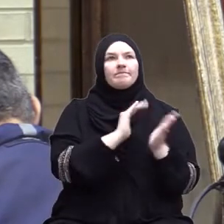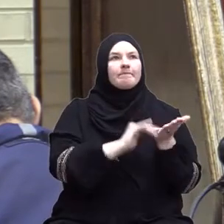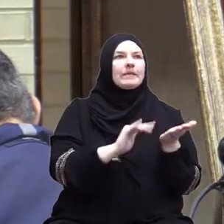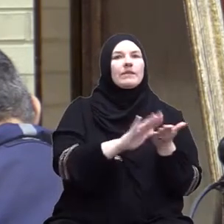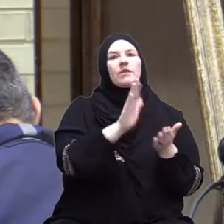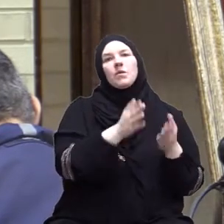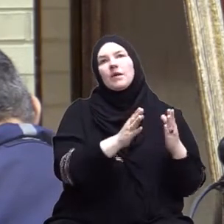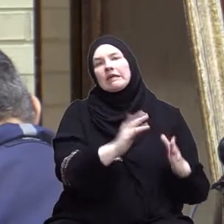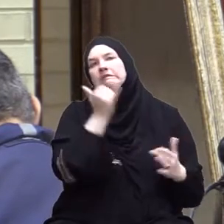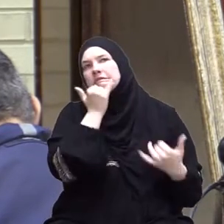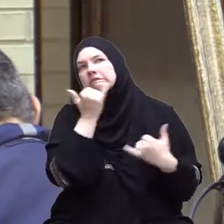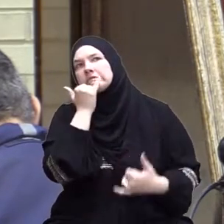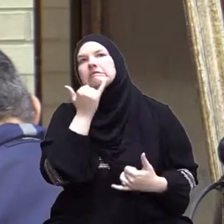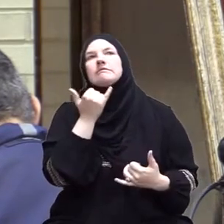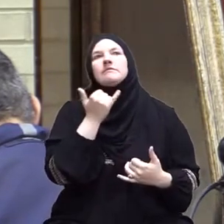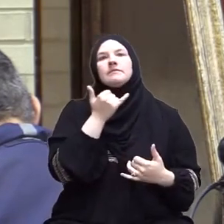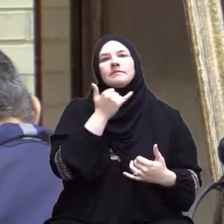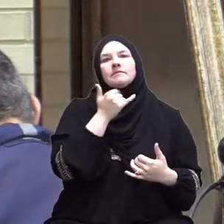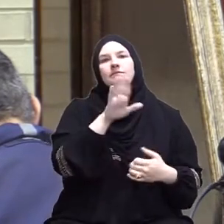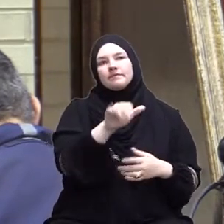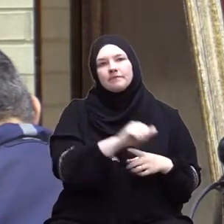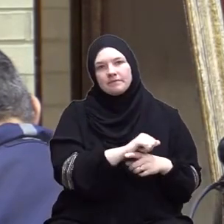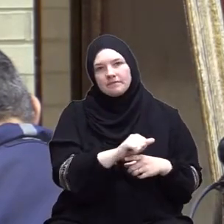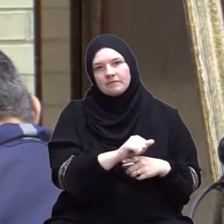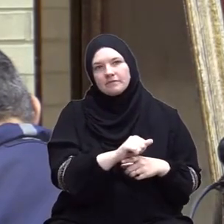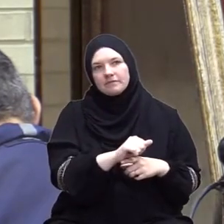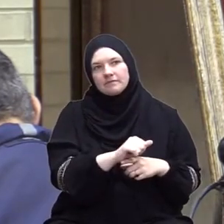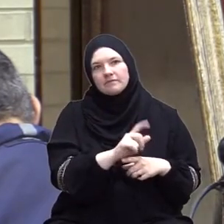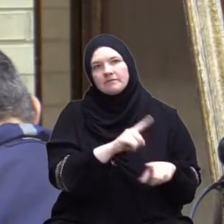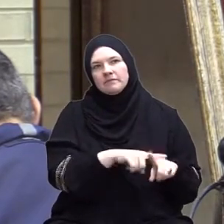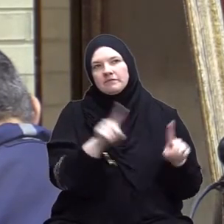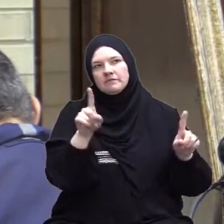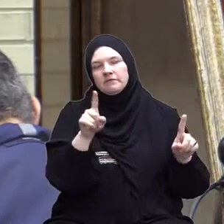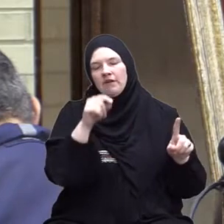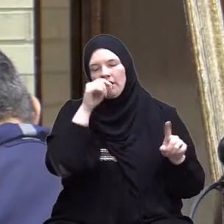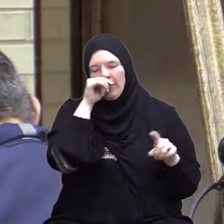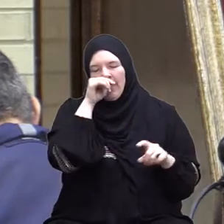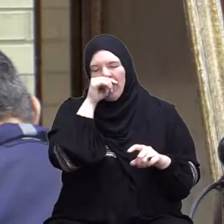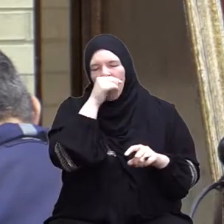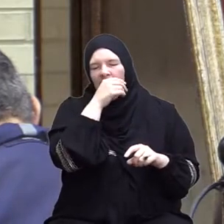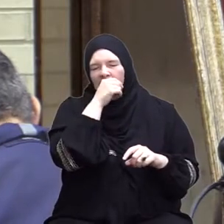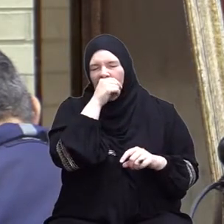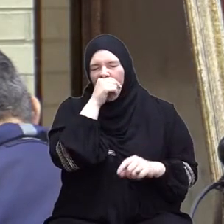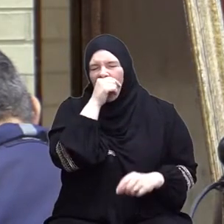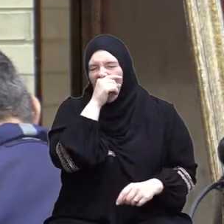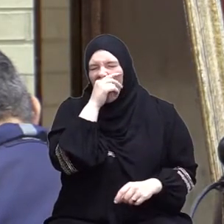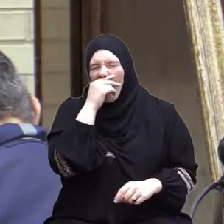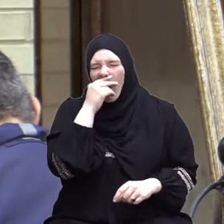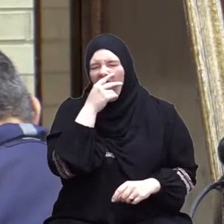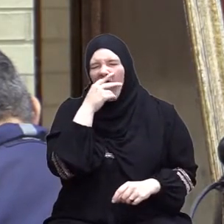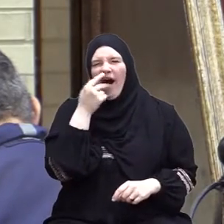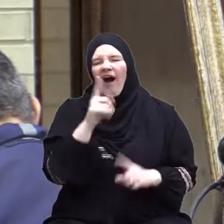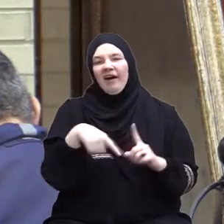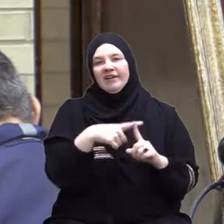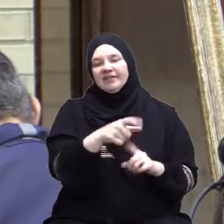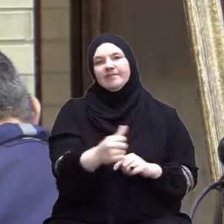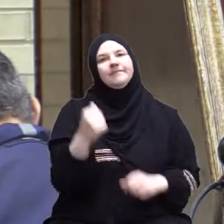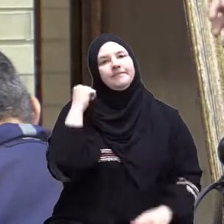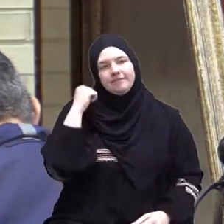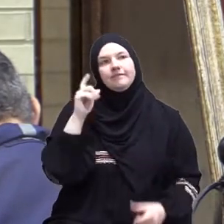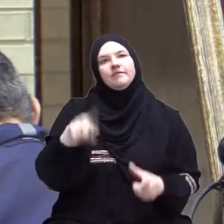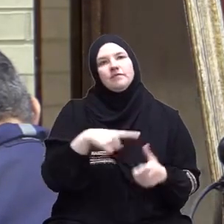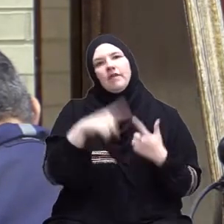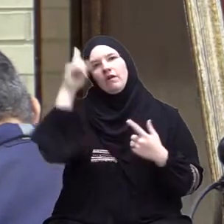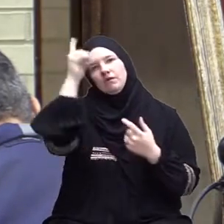and kufr practices. But when they refused, Allah would save